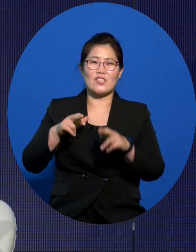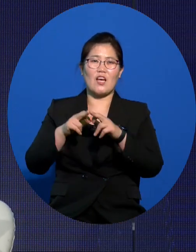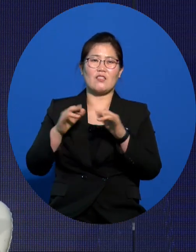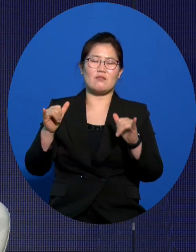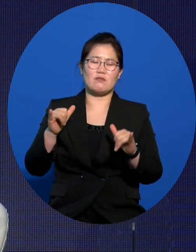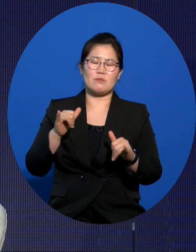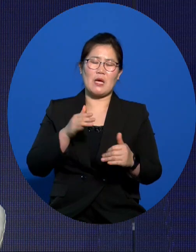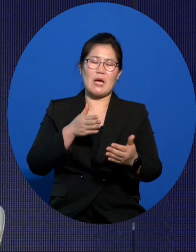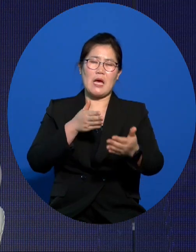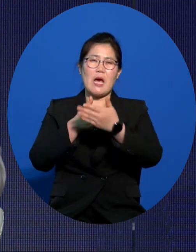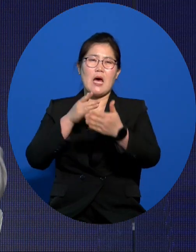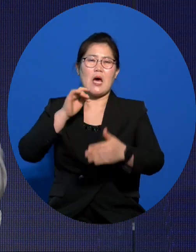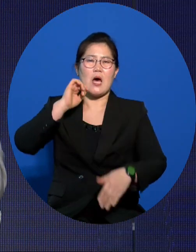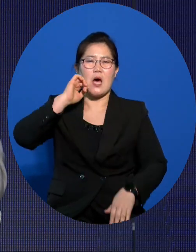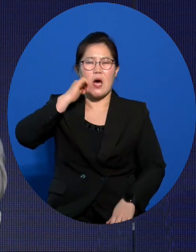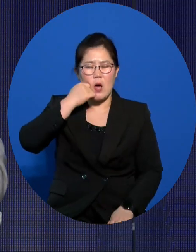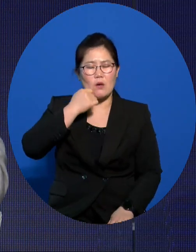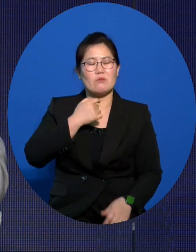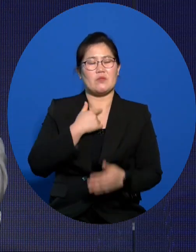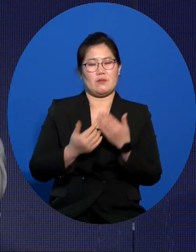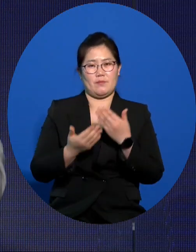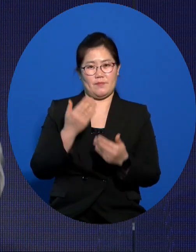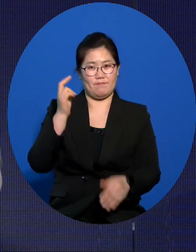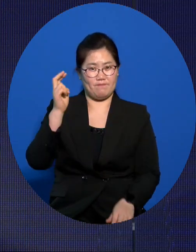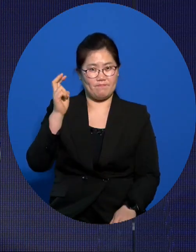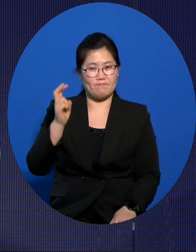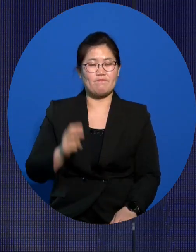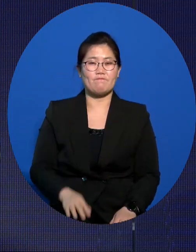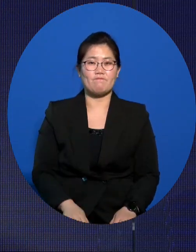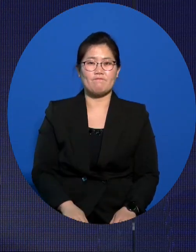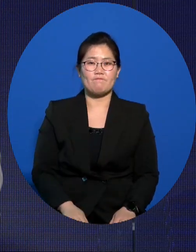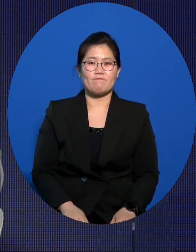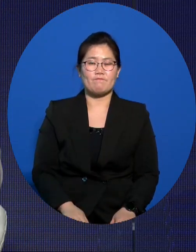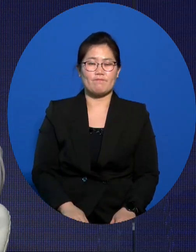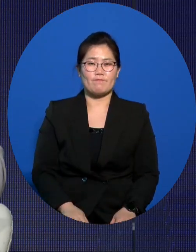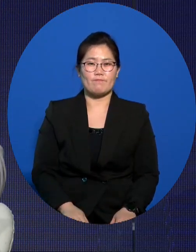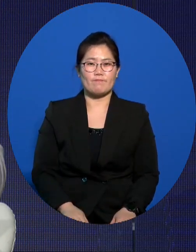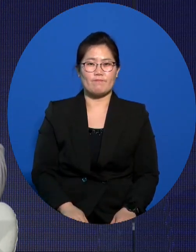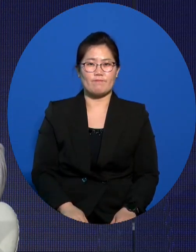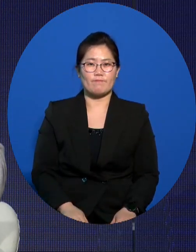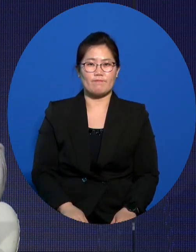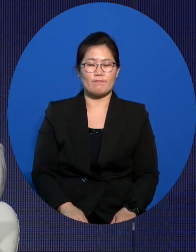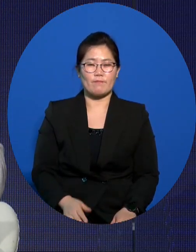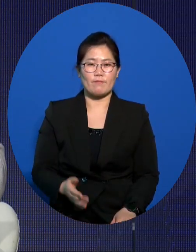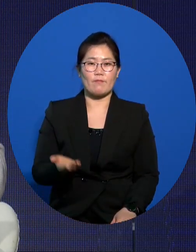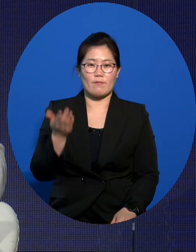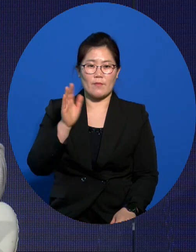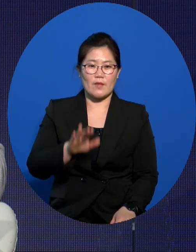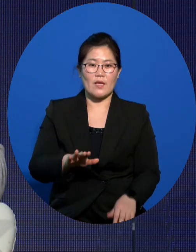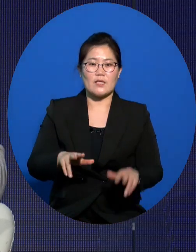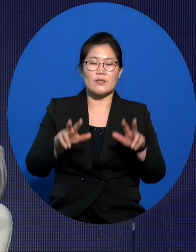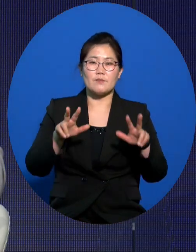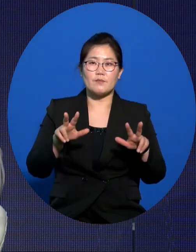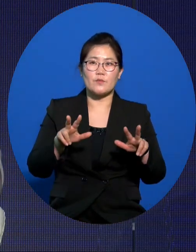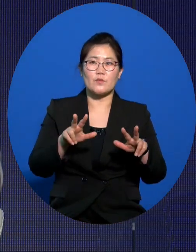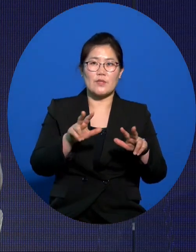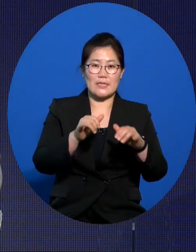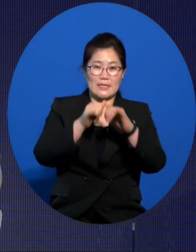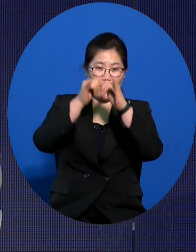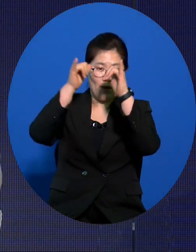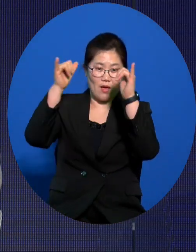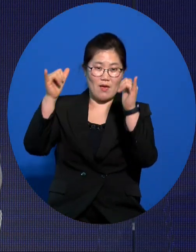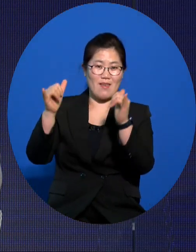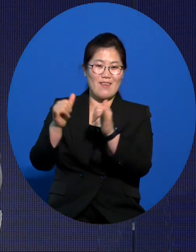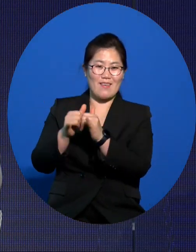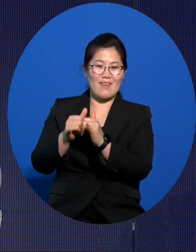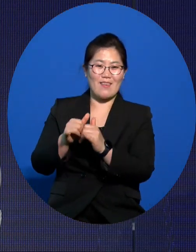situation and environment that we continue to be in right now. However, in our society, I